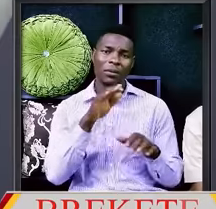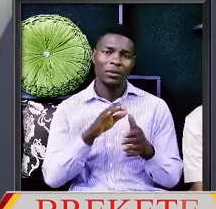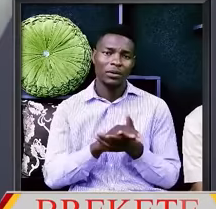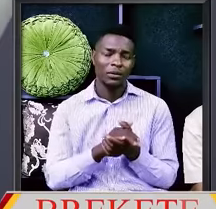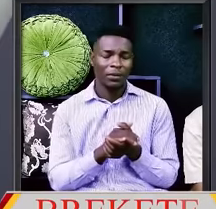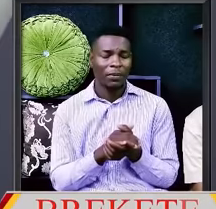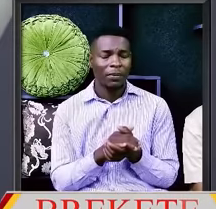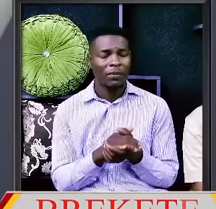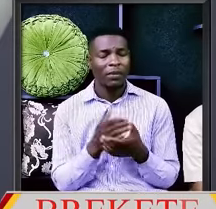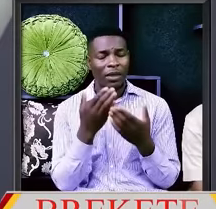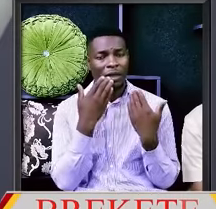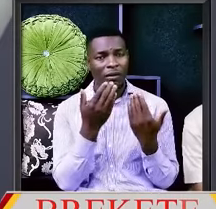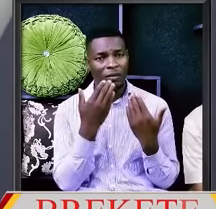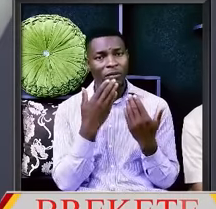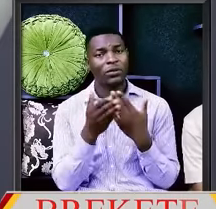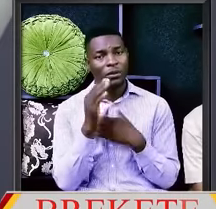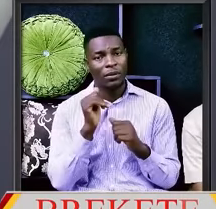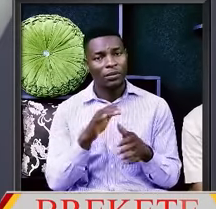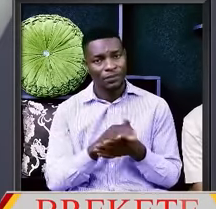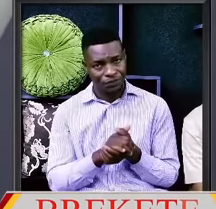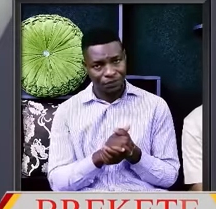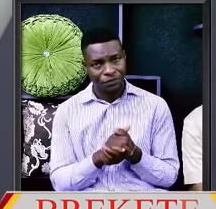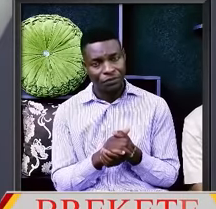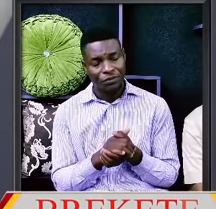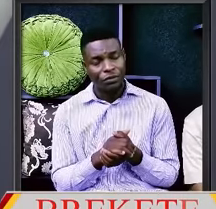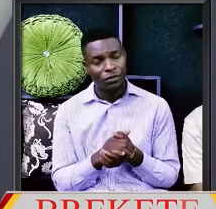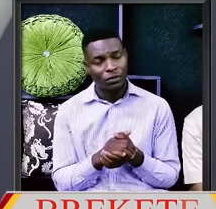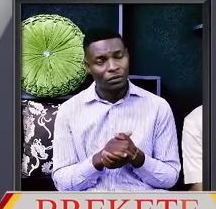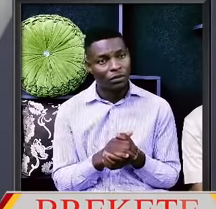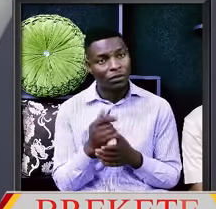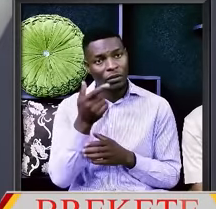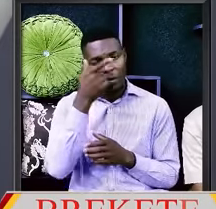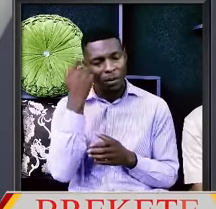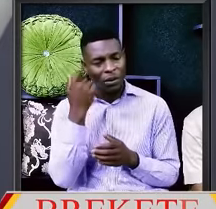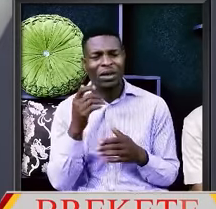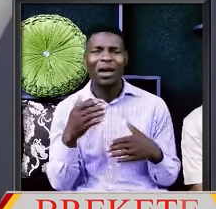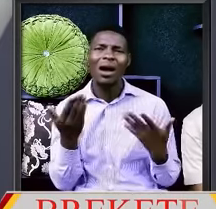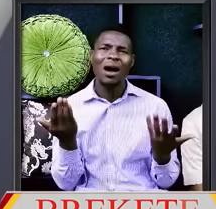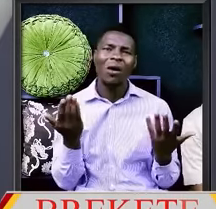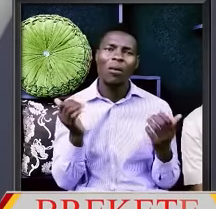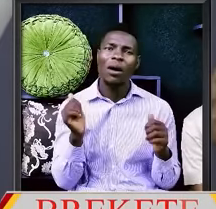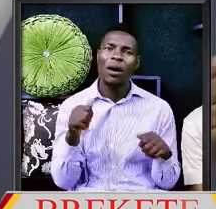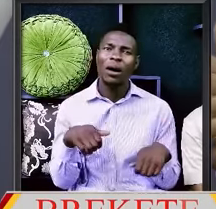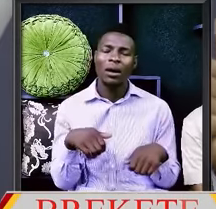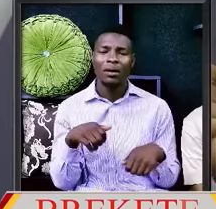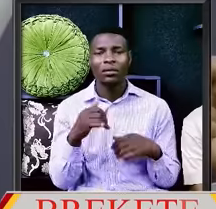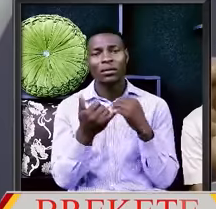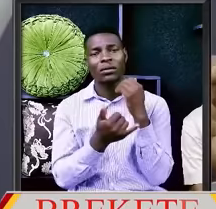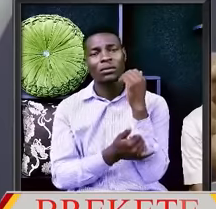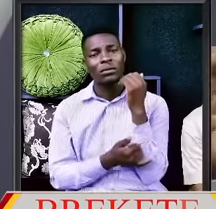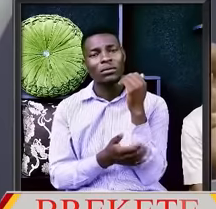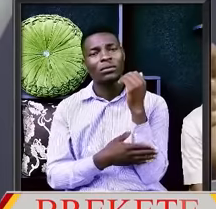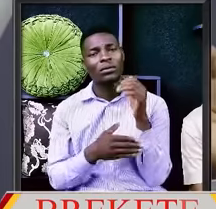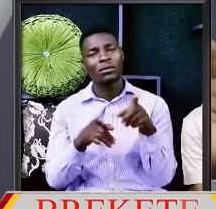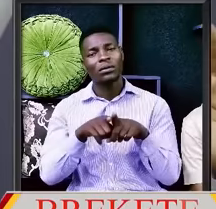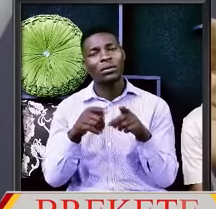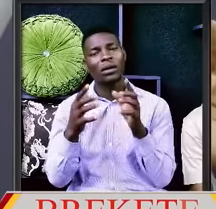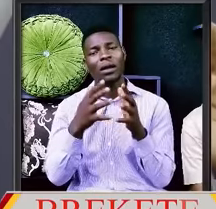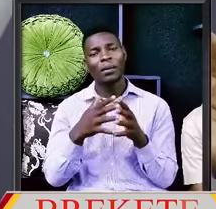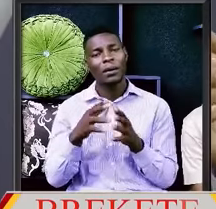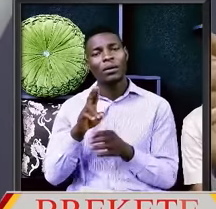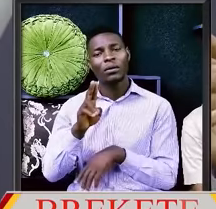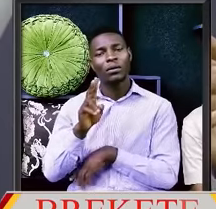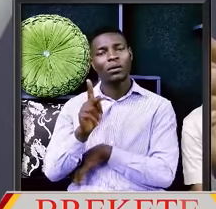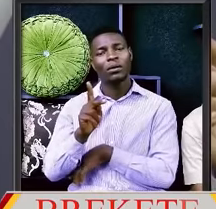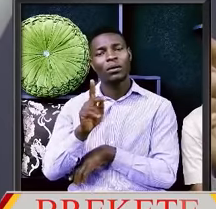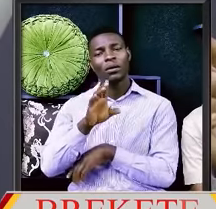President. That is Honorary President. Yes. Sorry. Yes. Because how can a country like America, UK, Canada, those